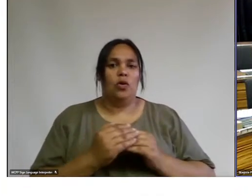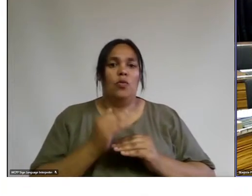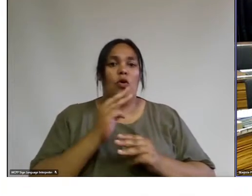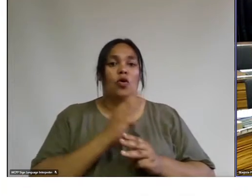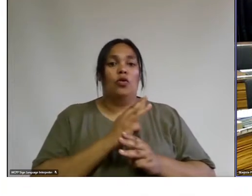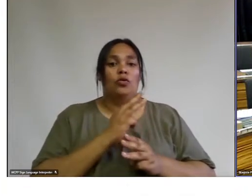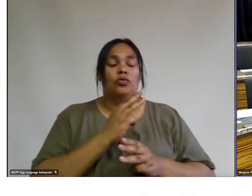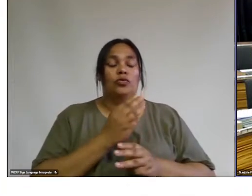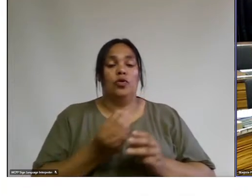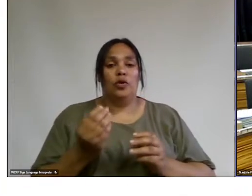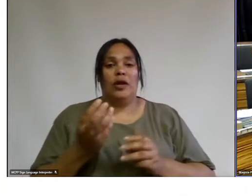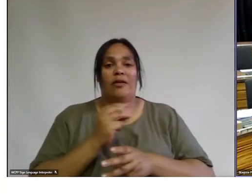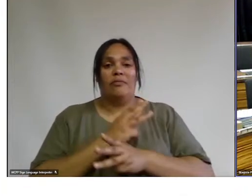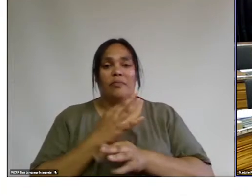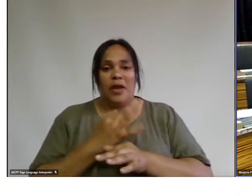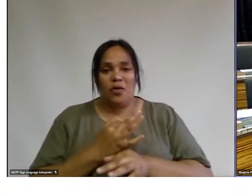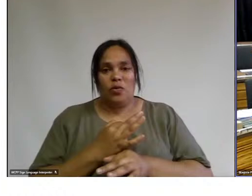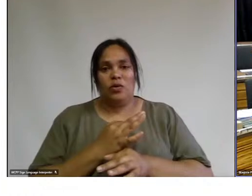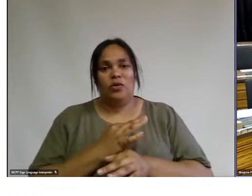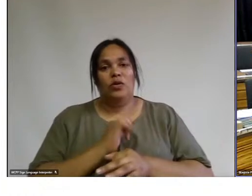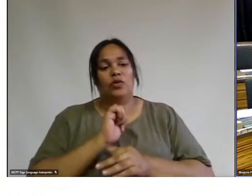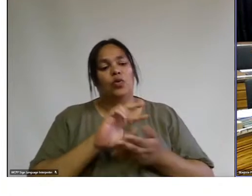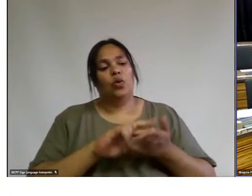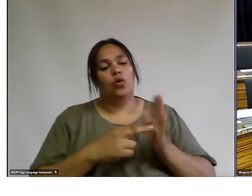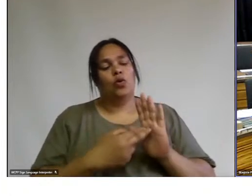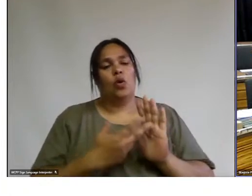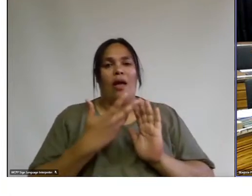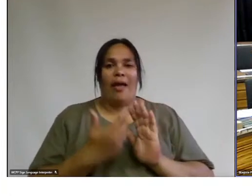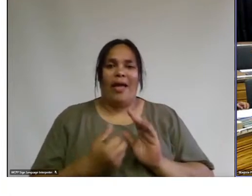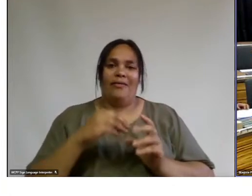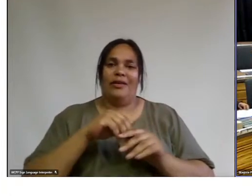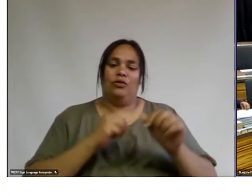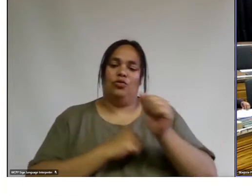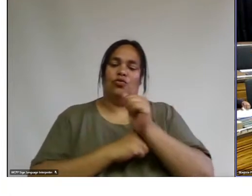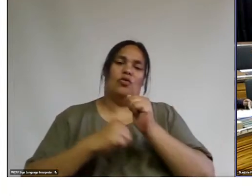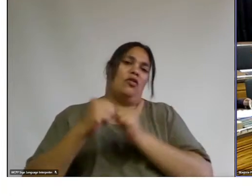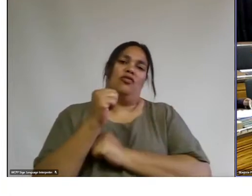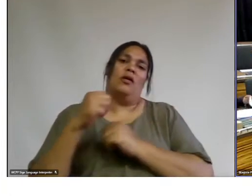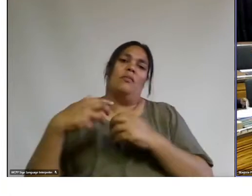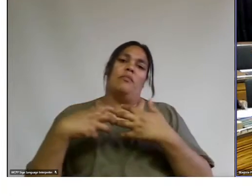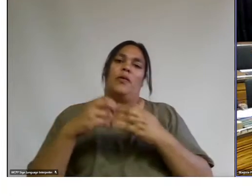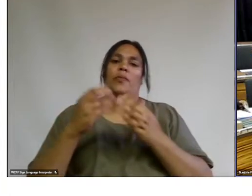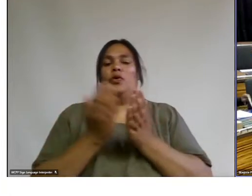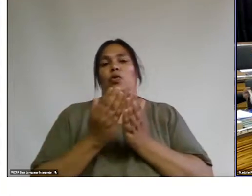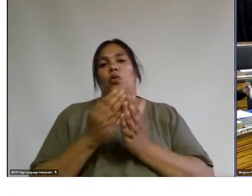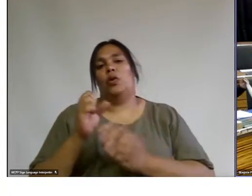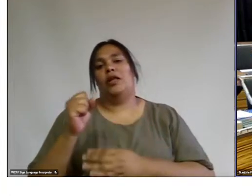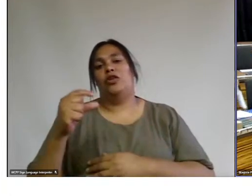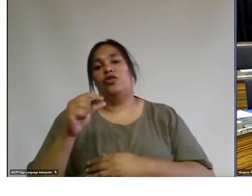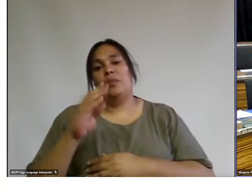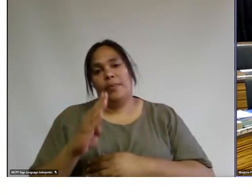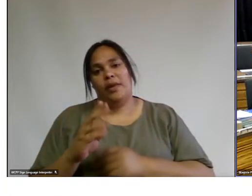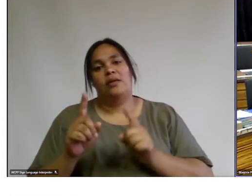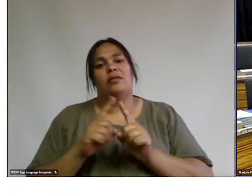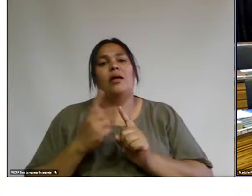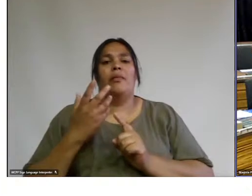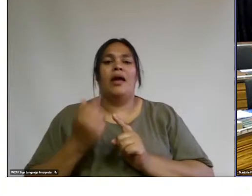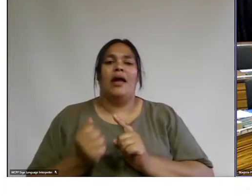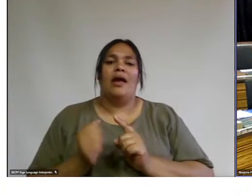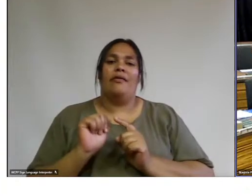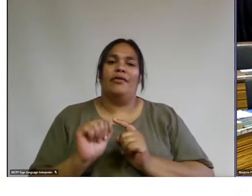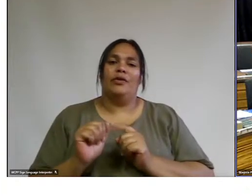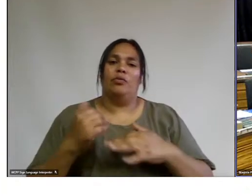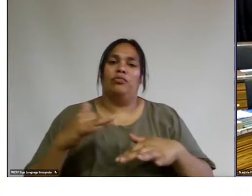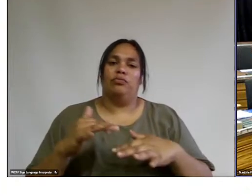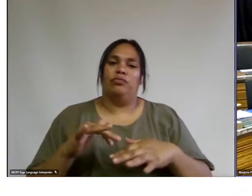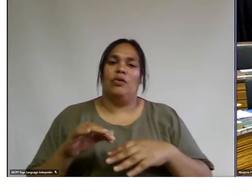parents, and parents have a role inside a structure called the school governing bodies. We also have a very active trade